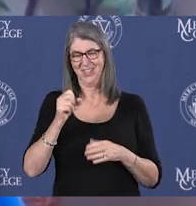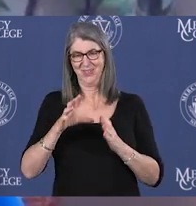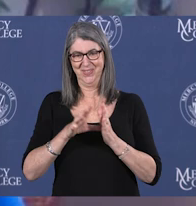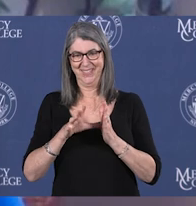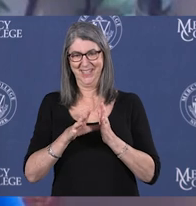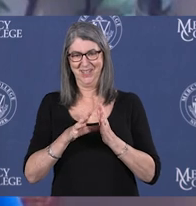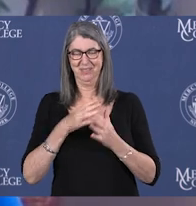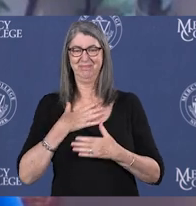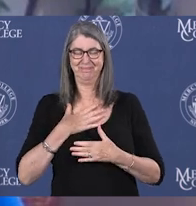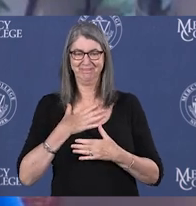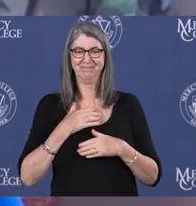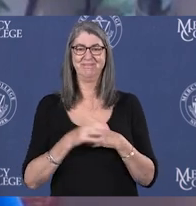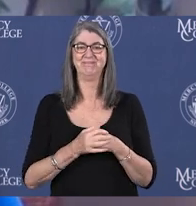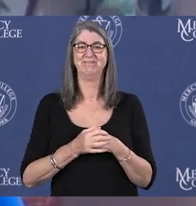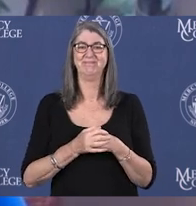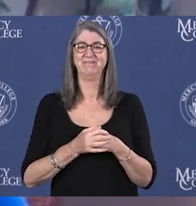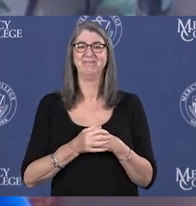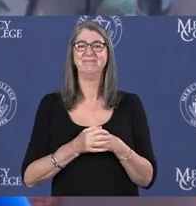school senior.